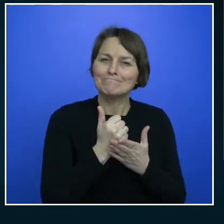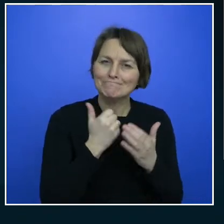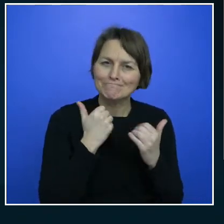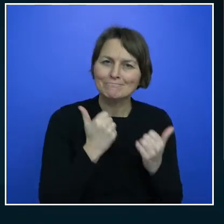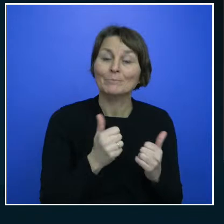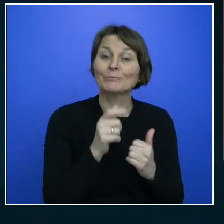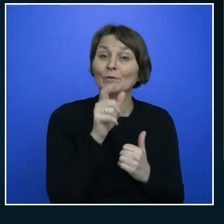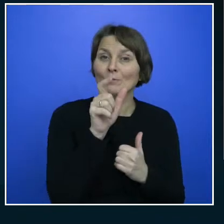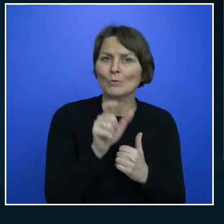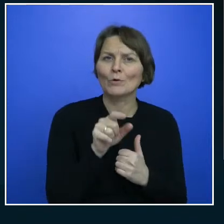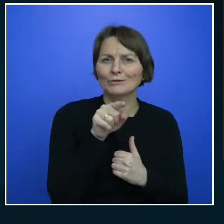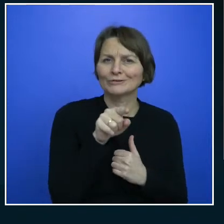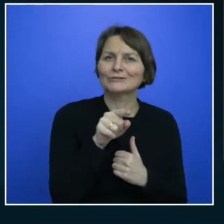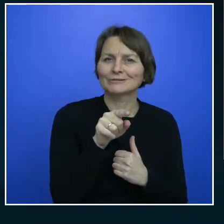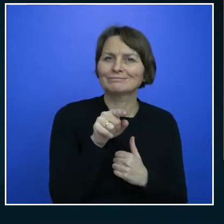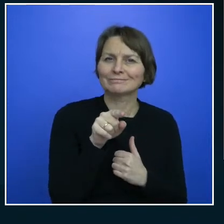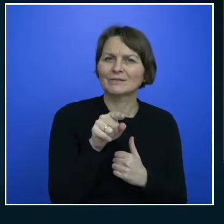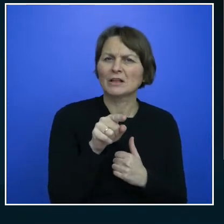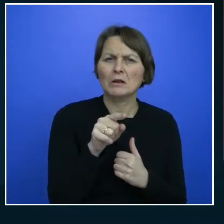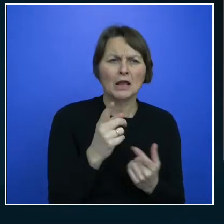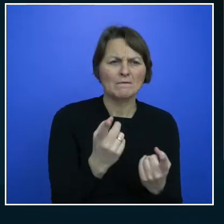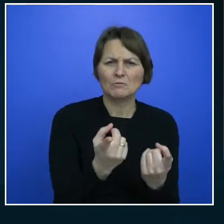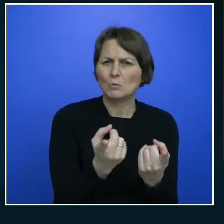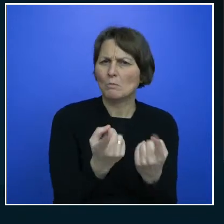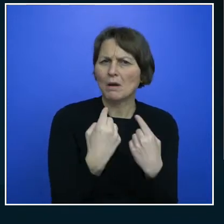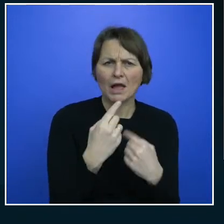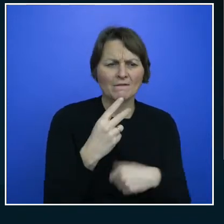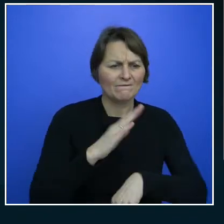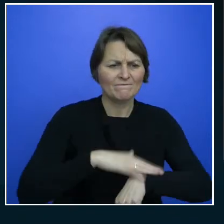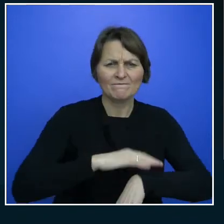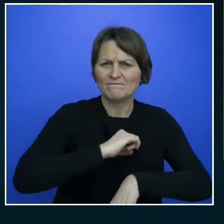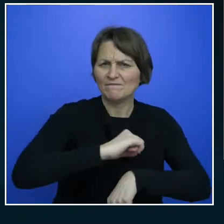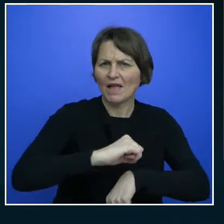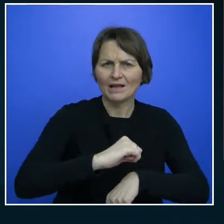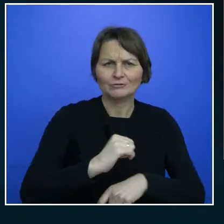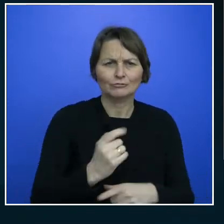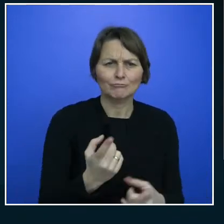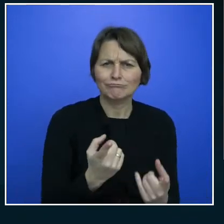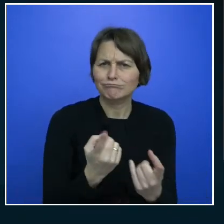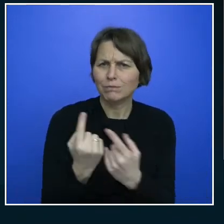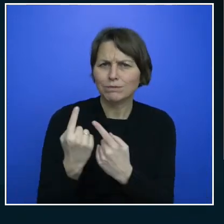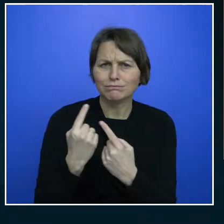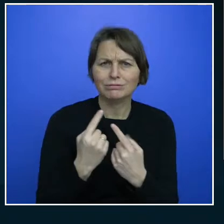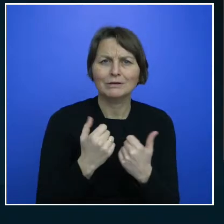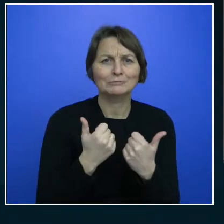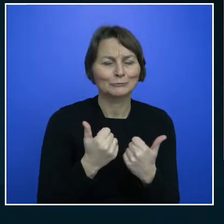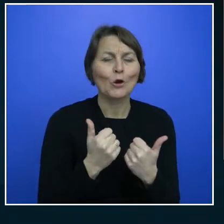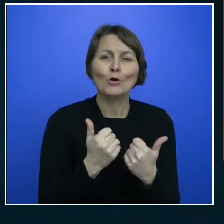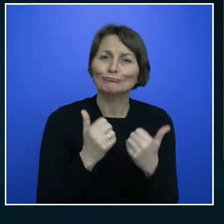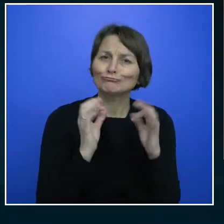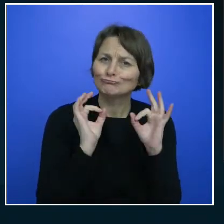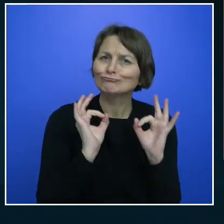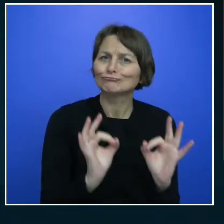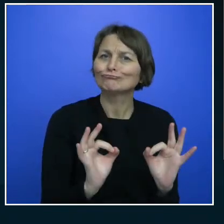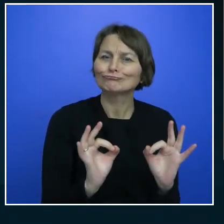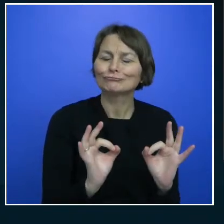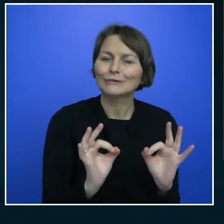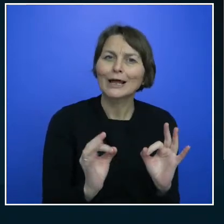George will really fast react. So that's also nice when you start with it.